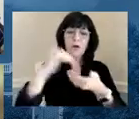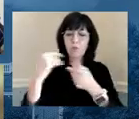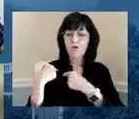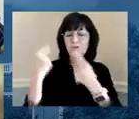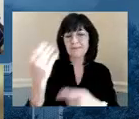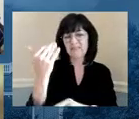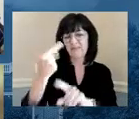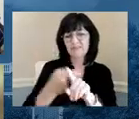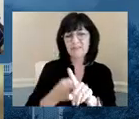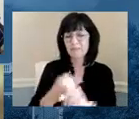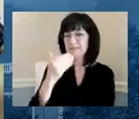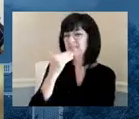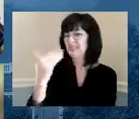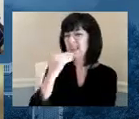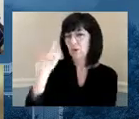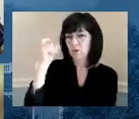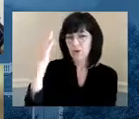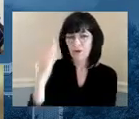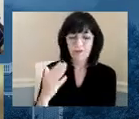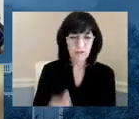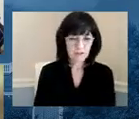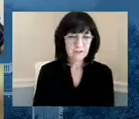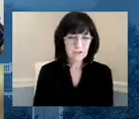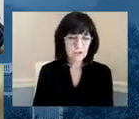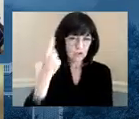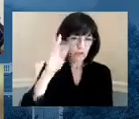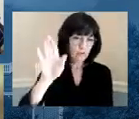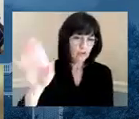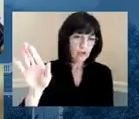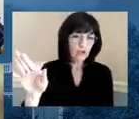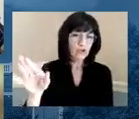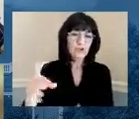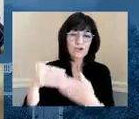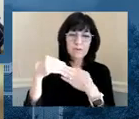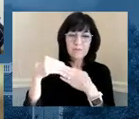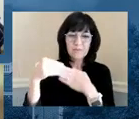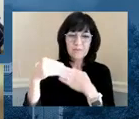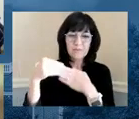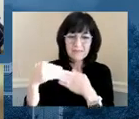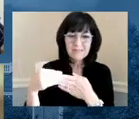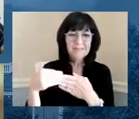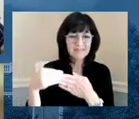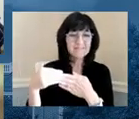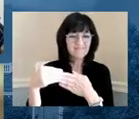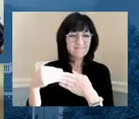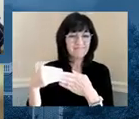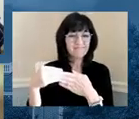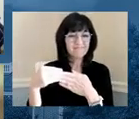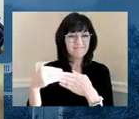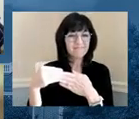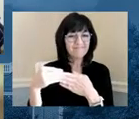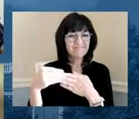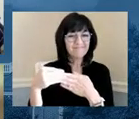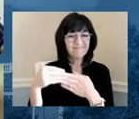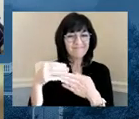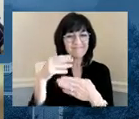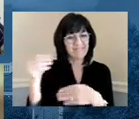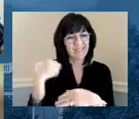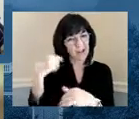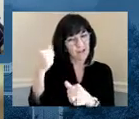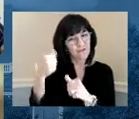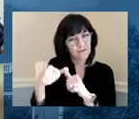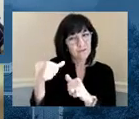you. Thank you, Governor, for your leadership and early championship in